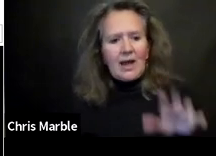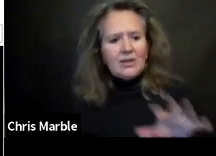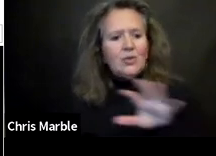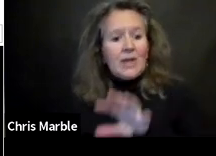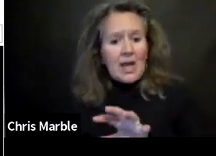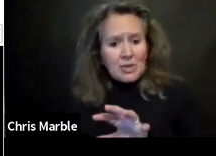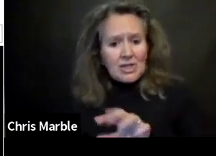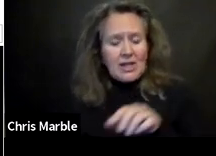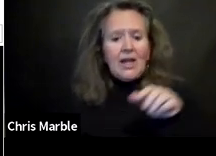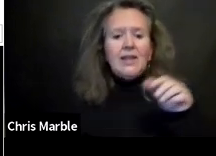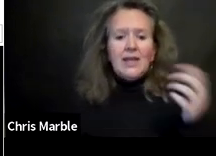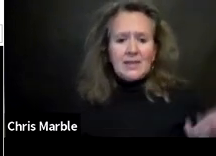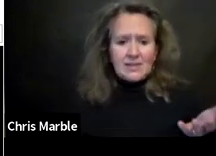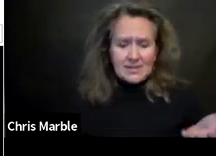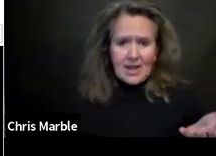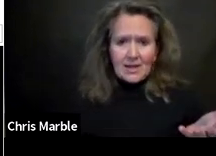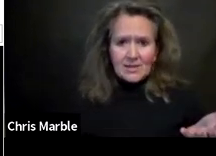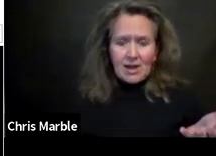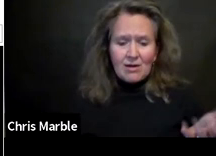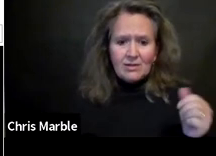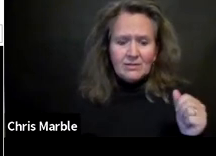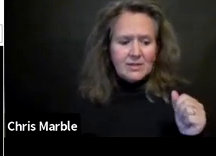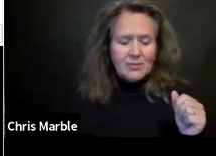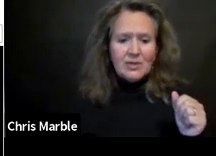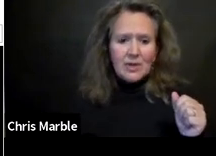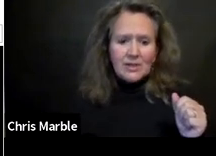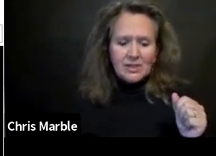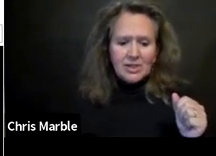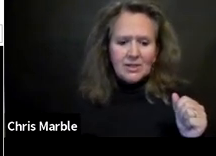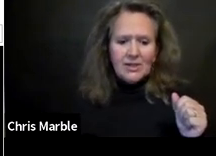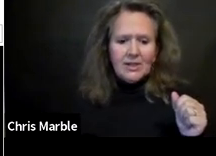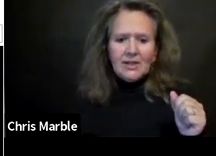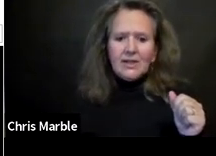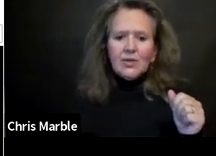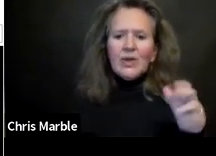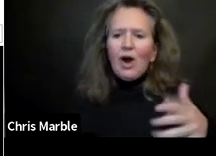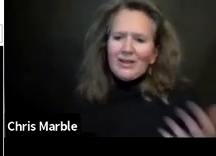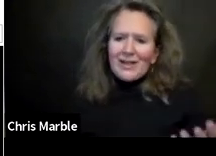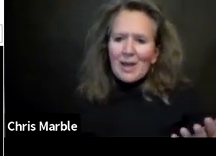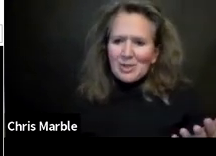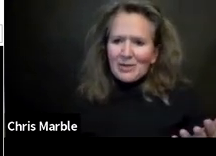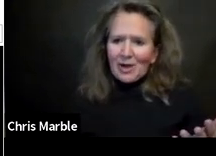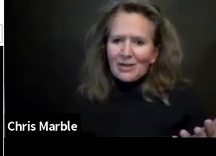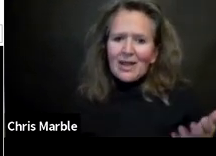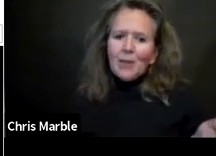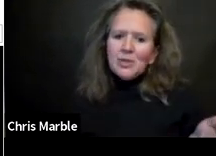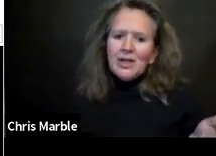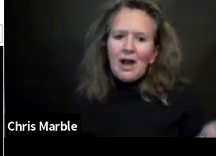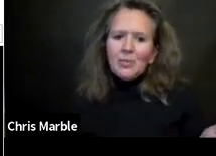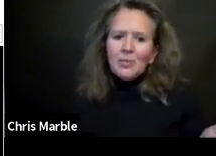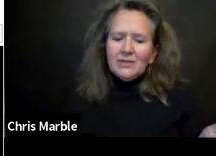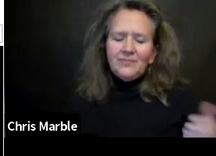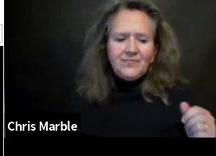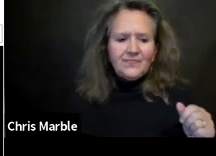actual captioning and then this ASR, the speech recognition. We call it captioning. We call it captioning.